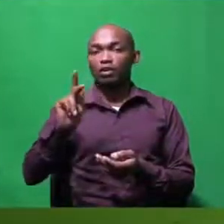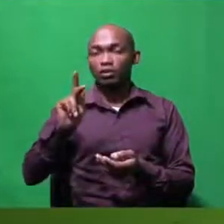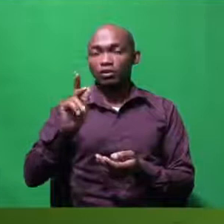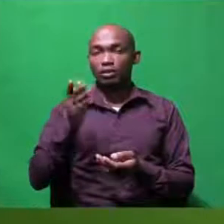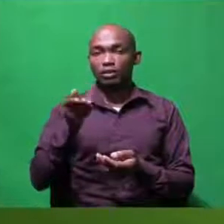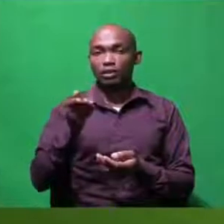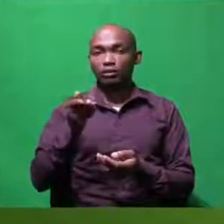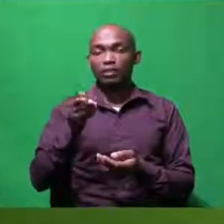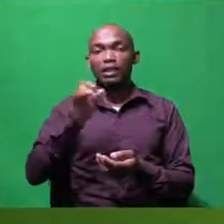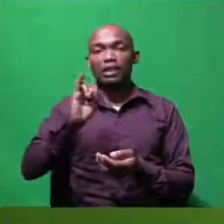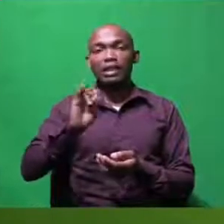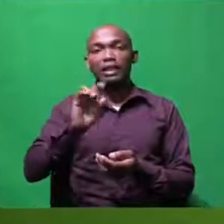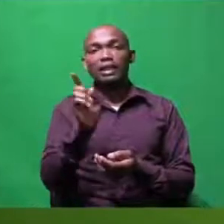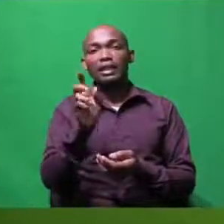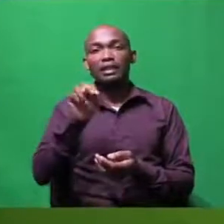the